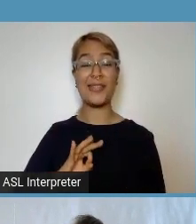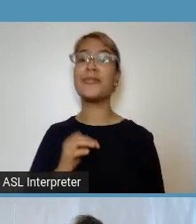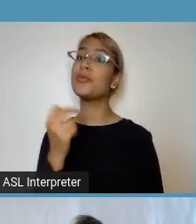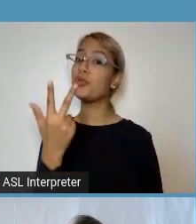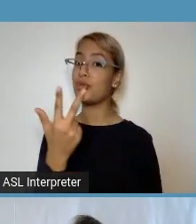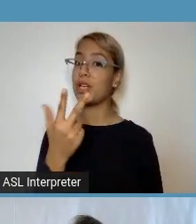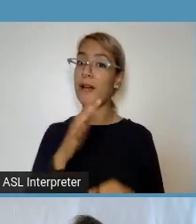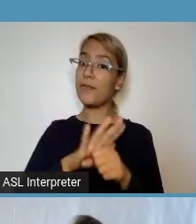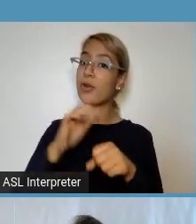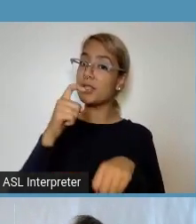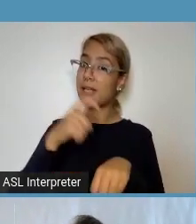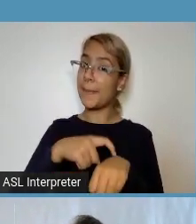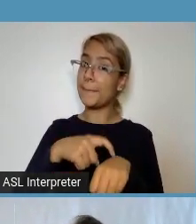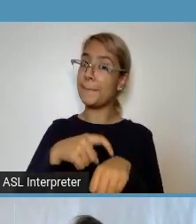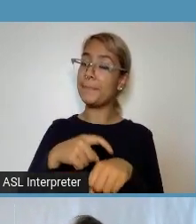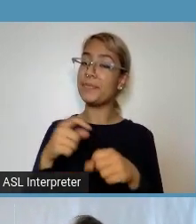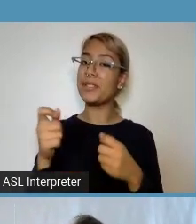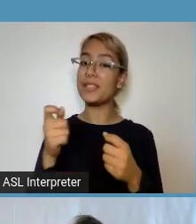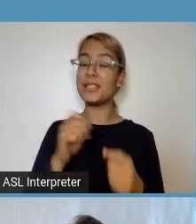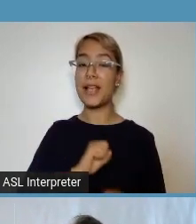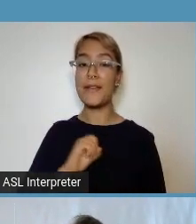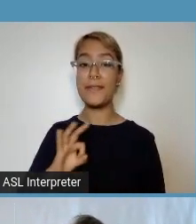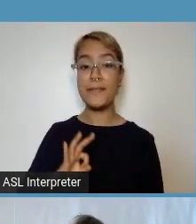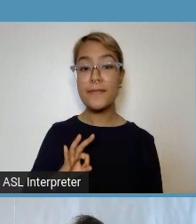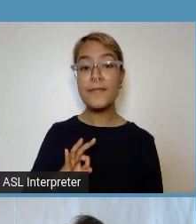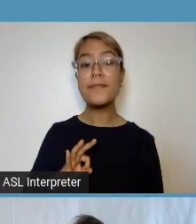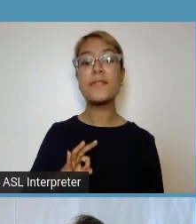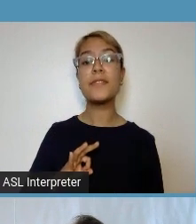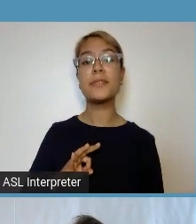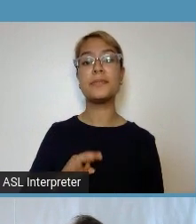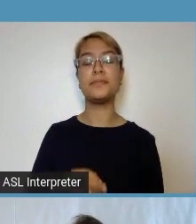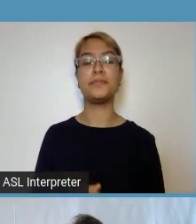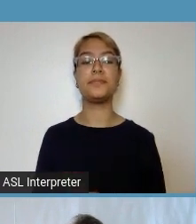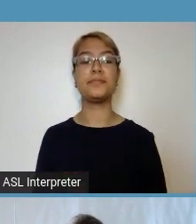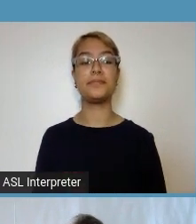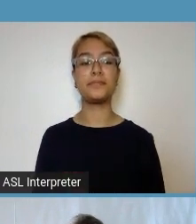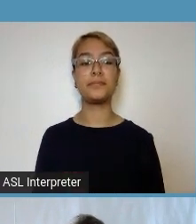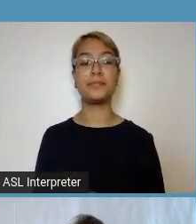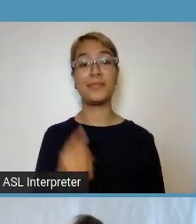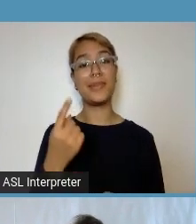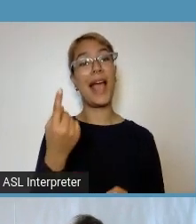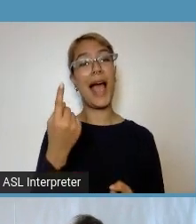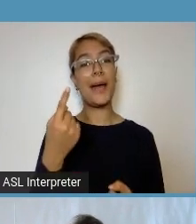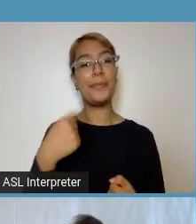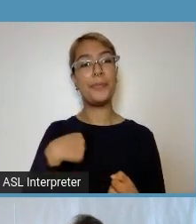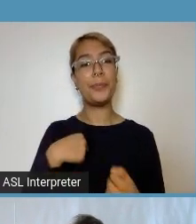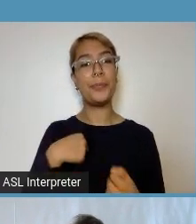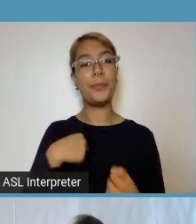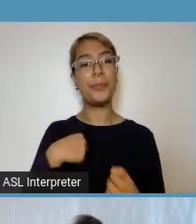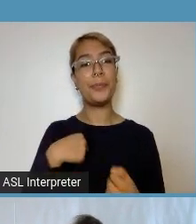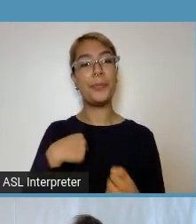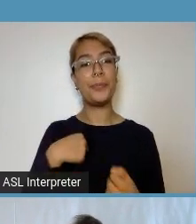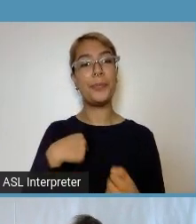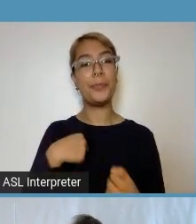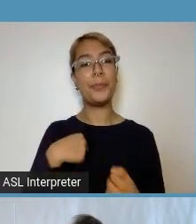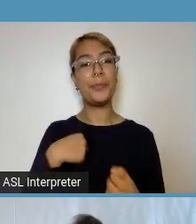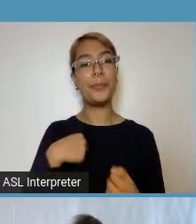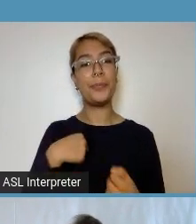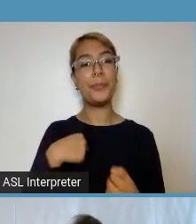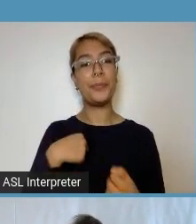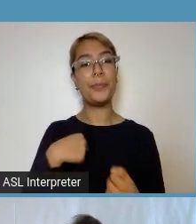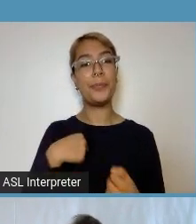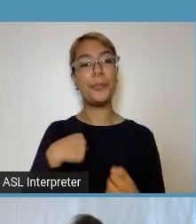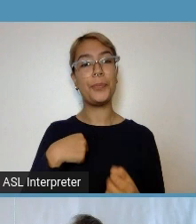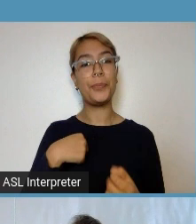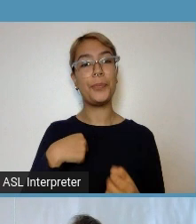staff, an executive director, an educator, and myself, and one part-time staff who works on research and